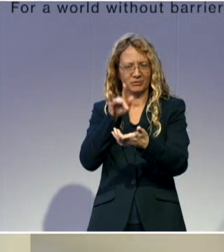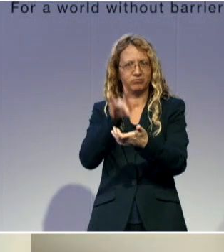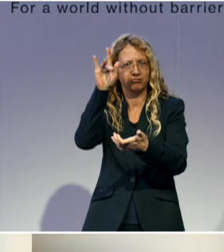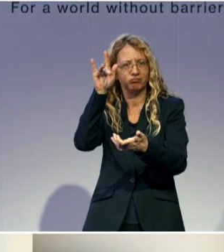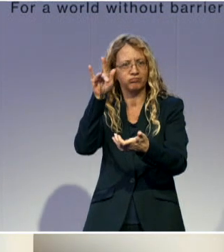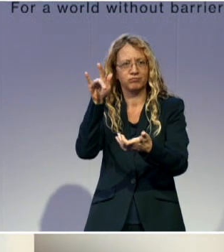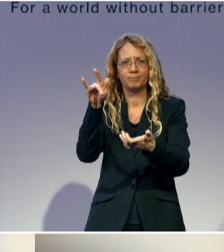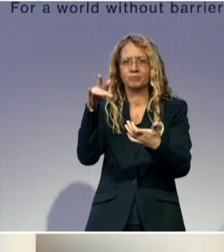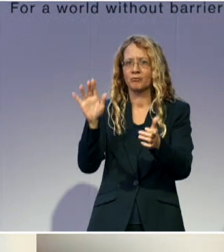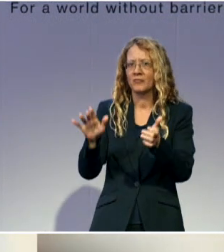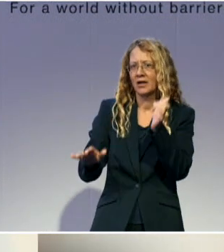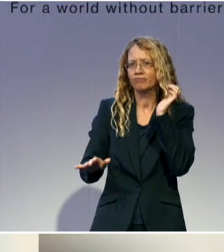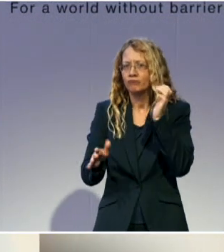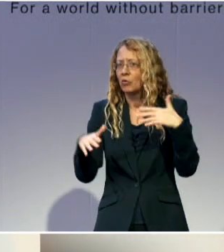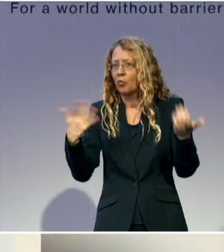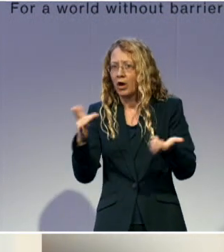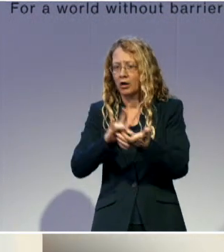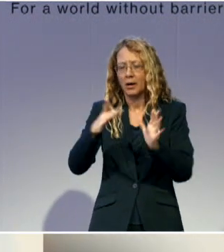contact with trained staff.